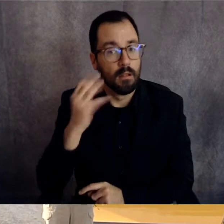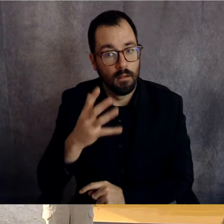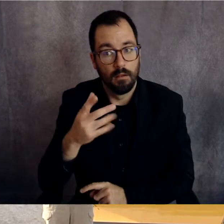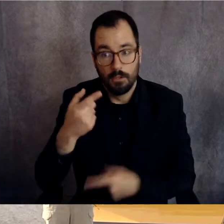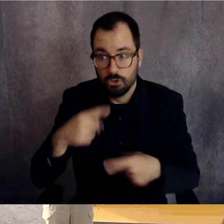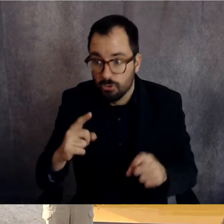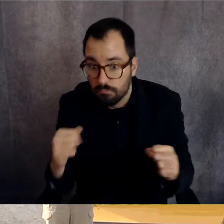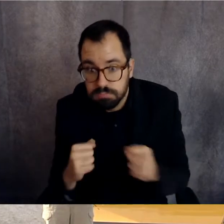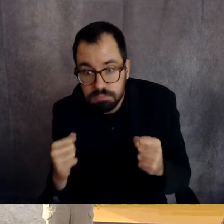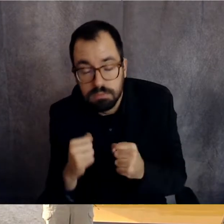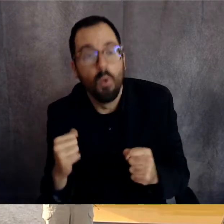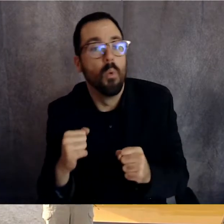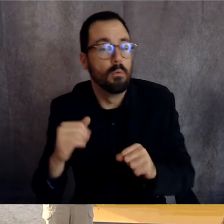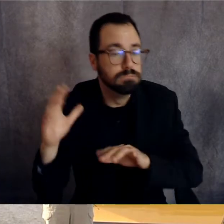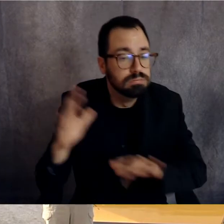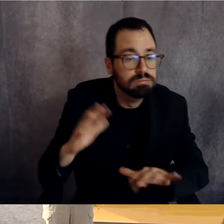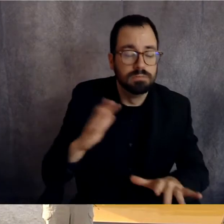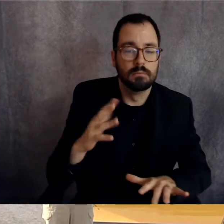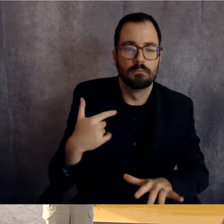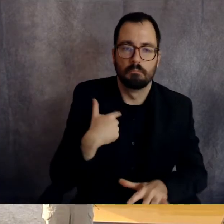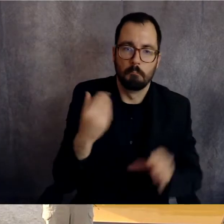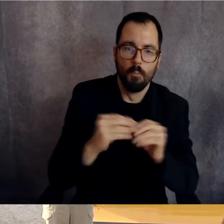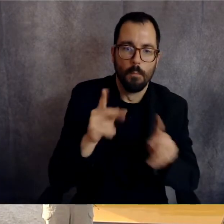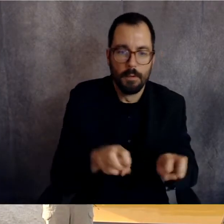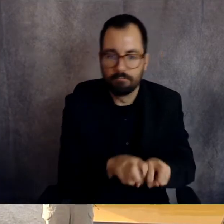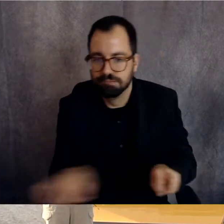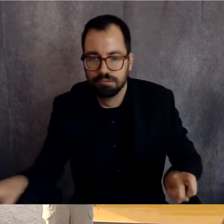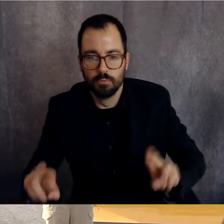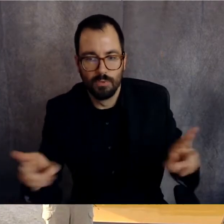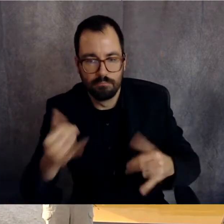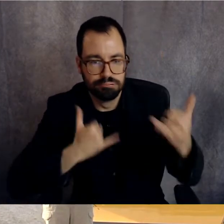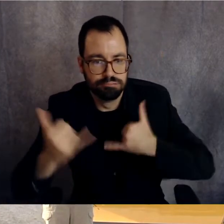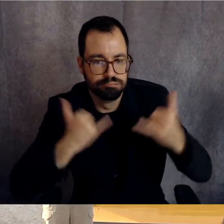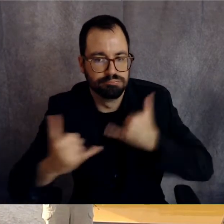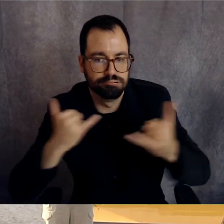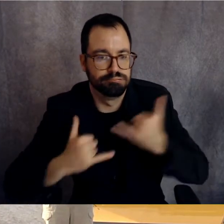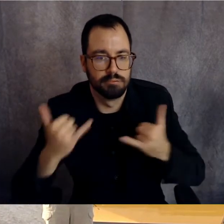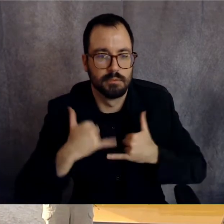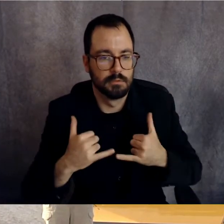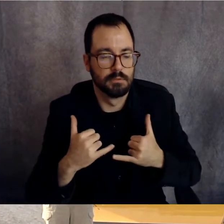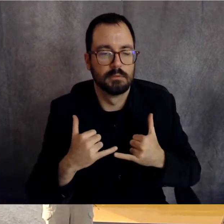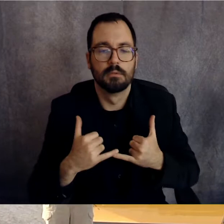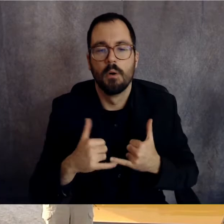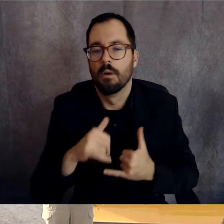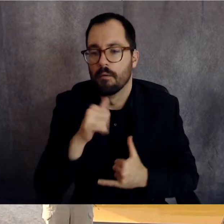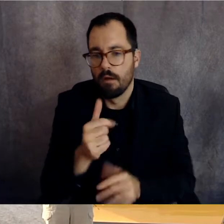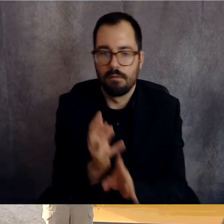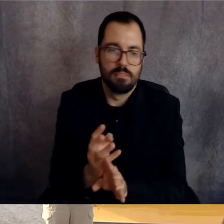call takers during the snowstorms. Our Chief of Civic Engagement, Jerome will talk a little more about that.